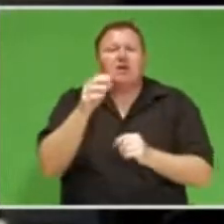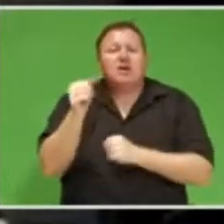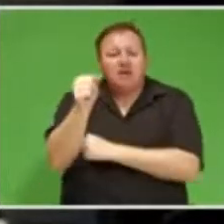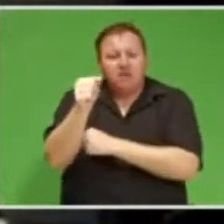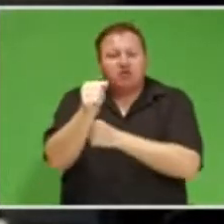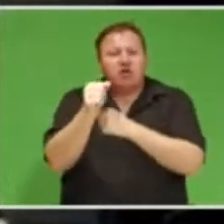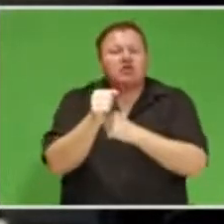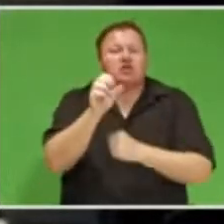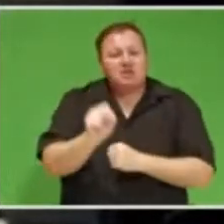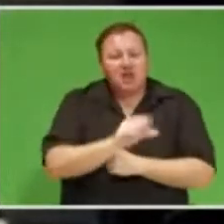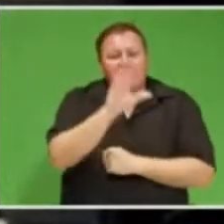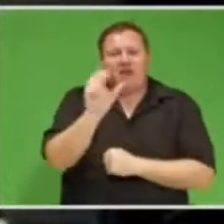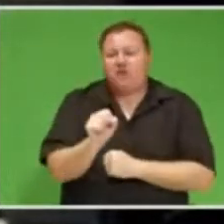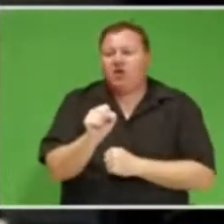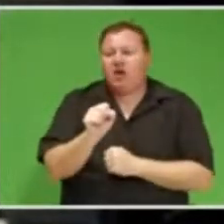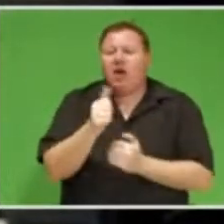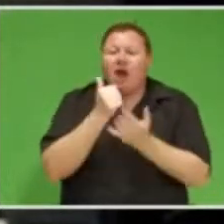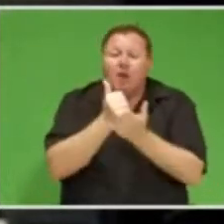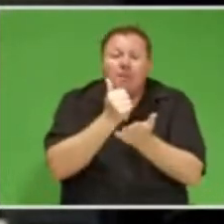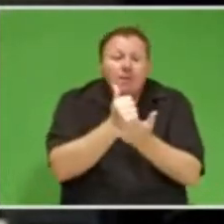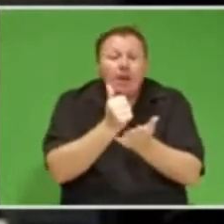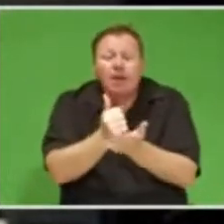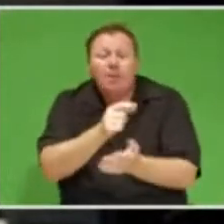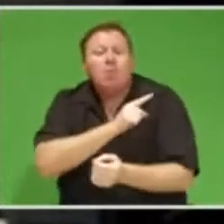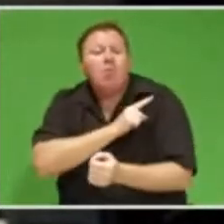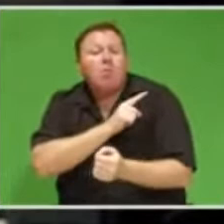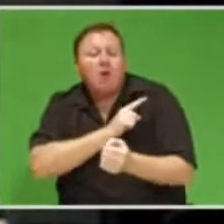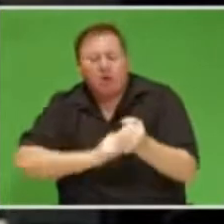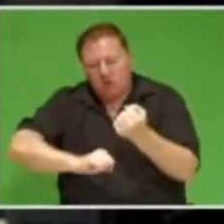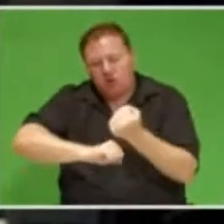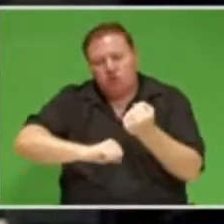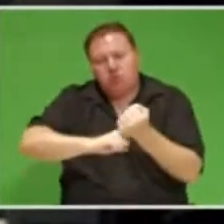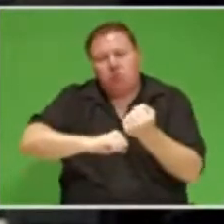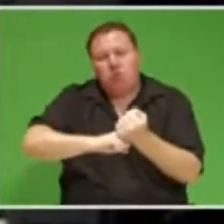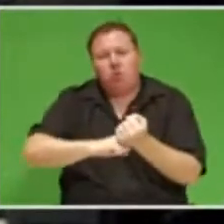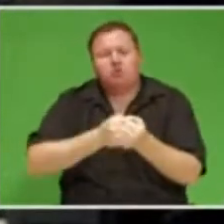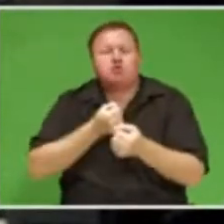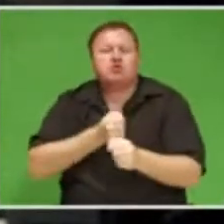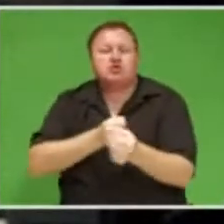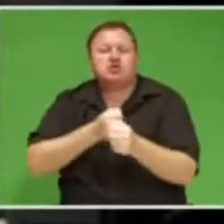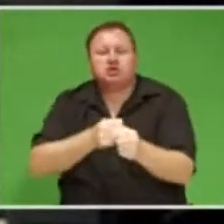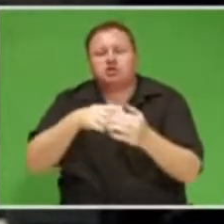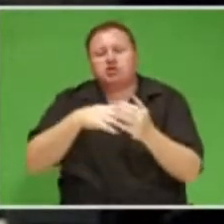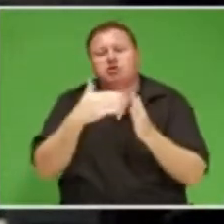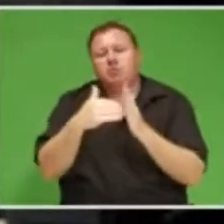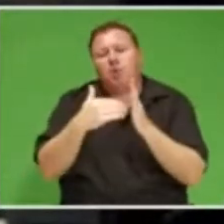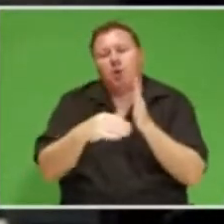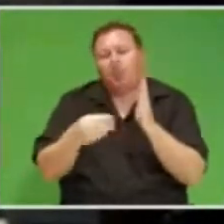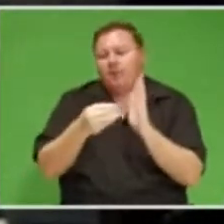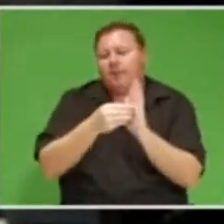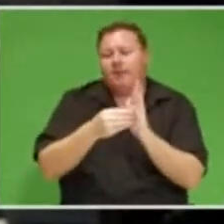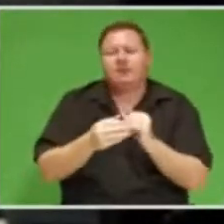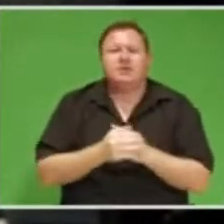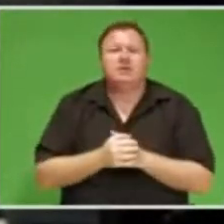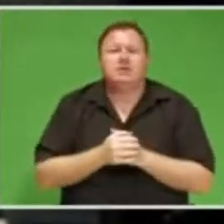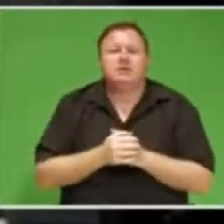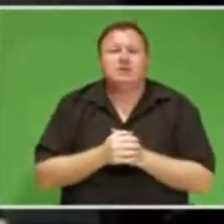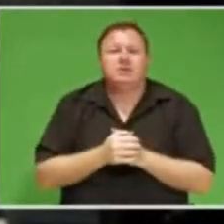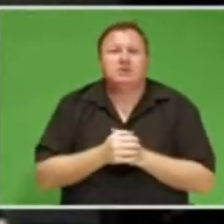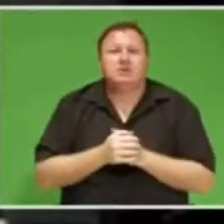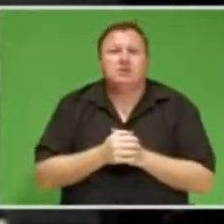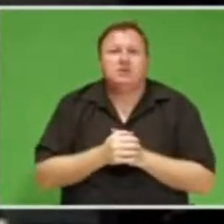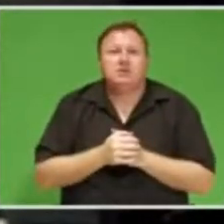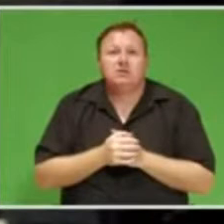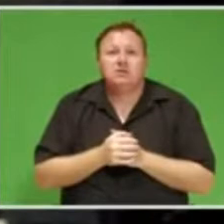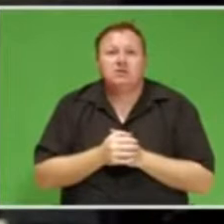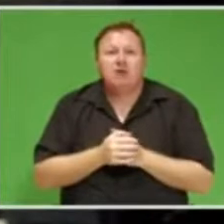been established to support strategic infrastructure projects. One of the greatest obstacles to infrastructure investment